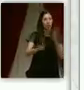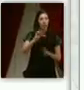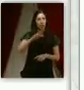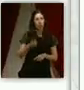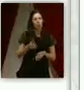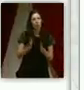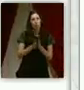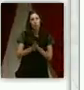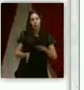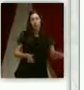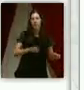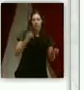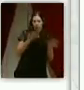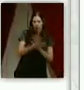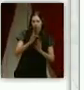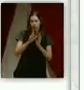principles.